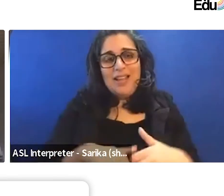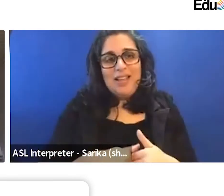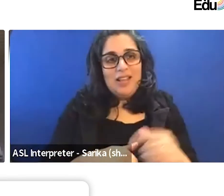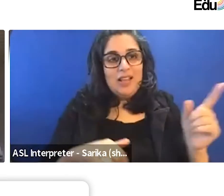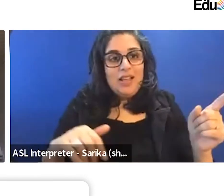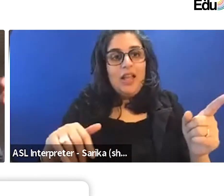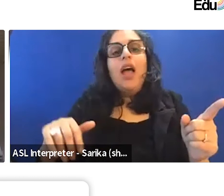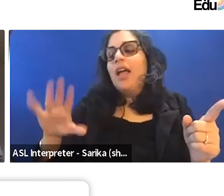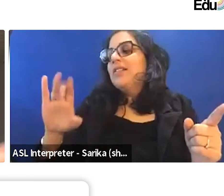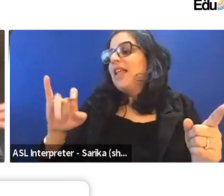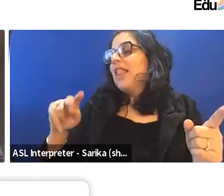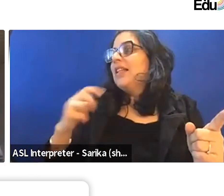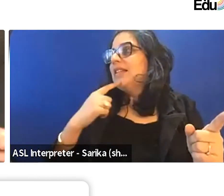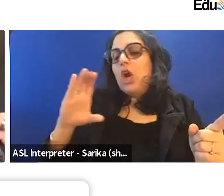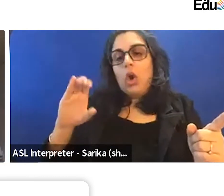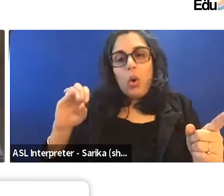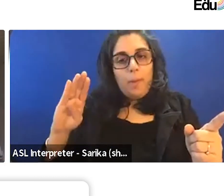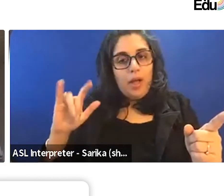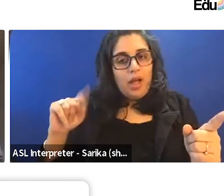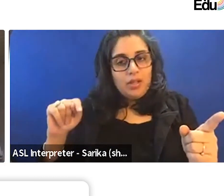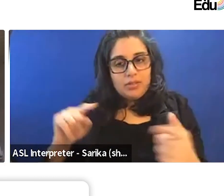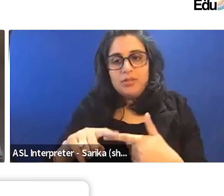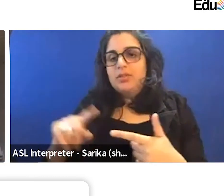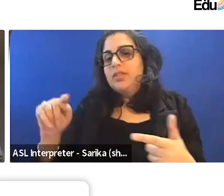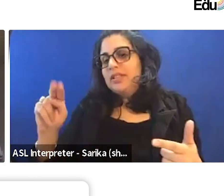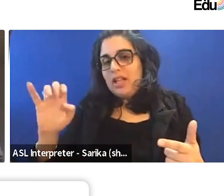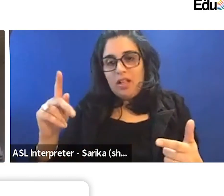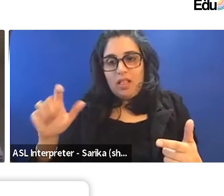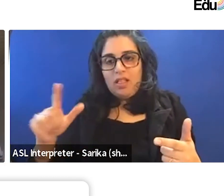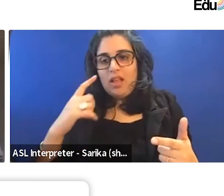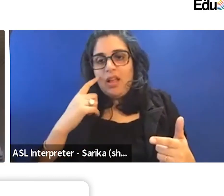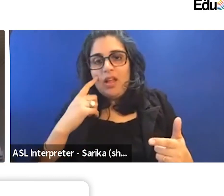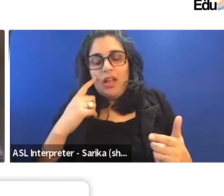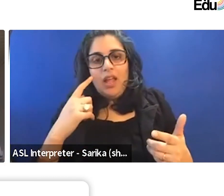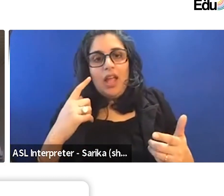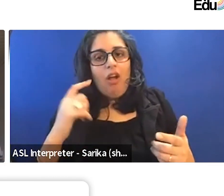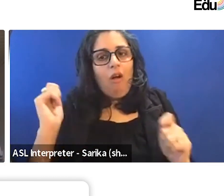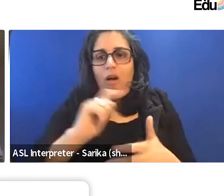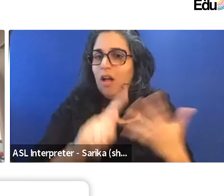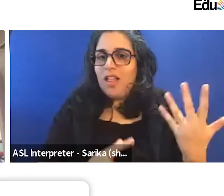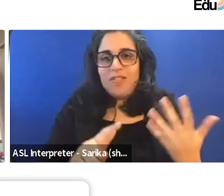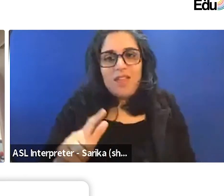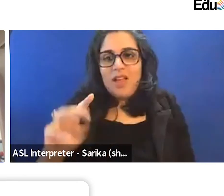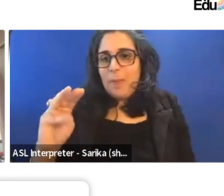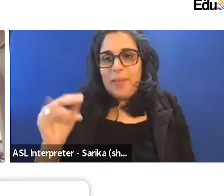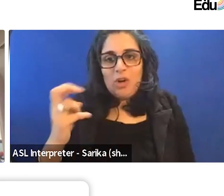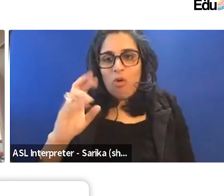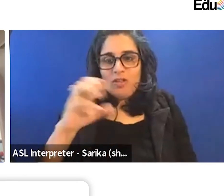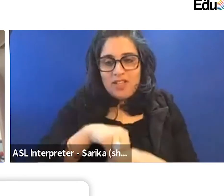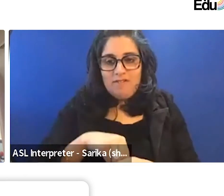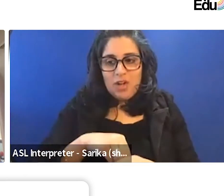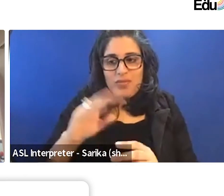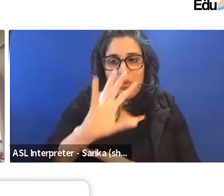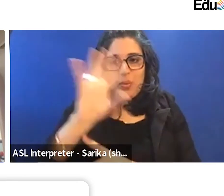cobalt. And cobalt and nickel and all the minerals for wind turbines that we also care about. I just want to jump in